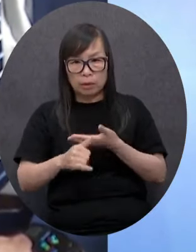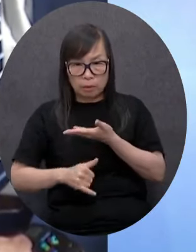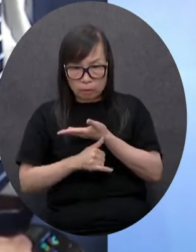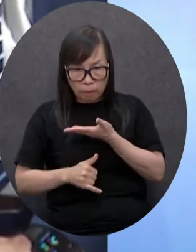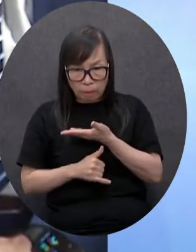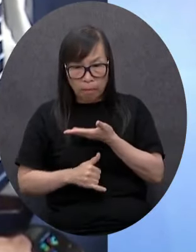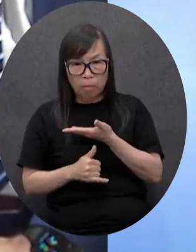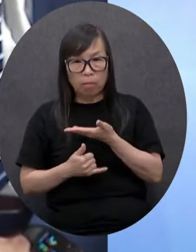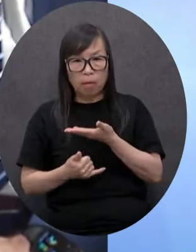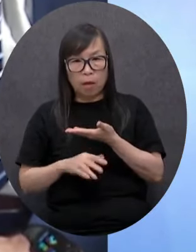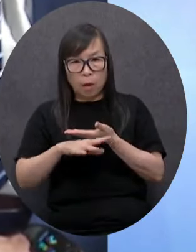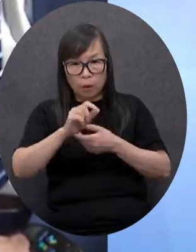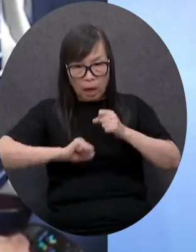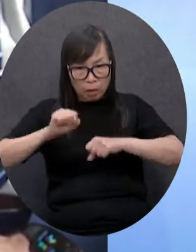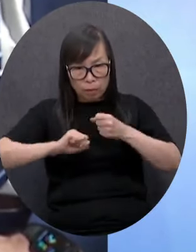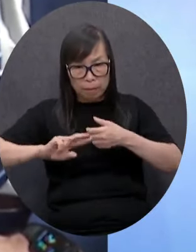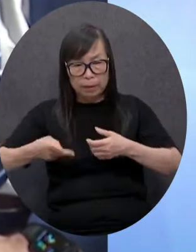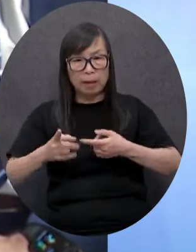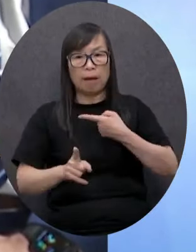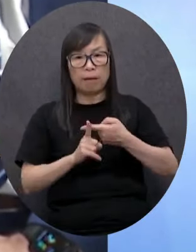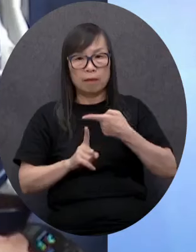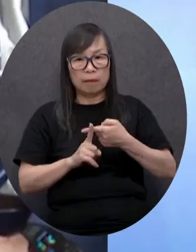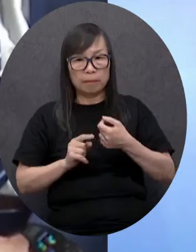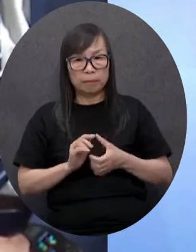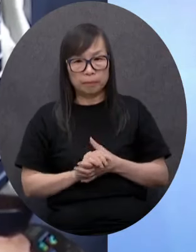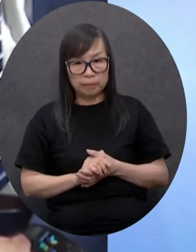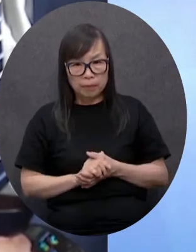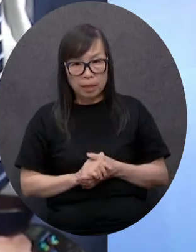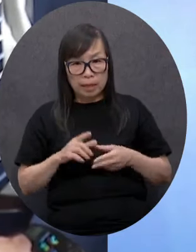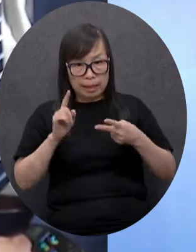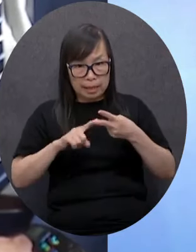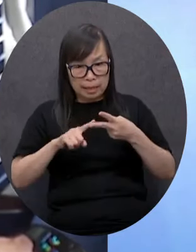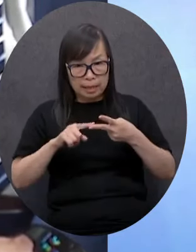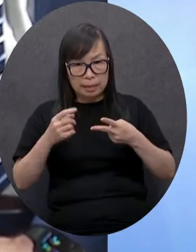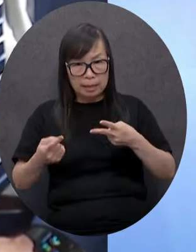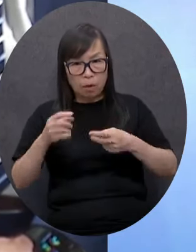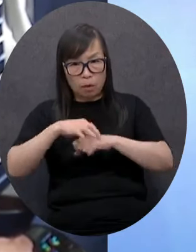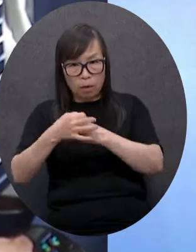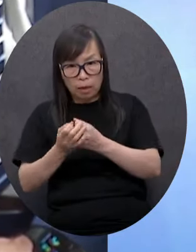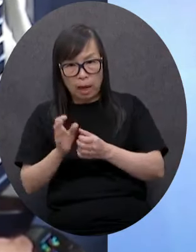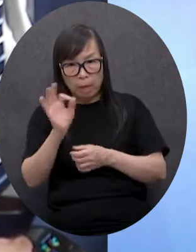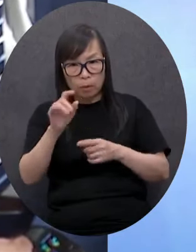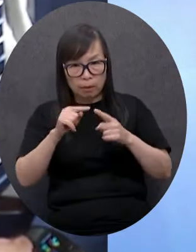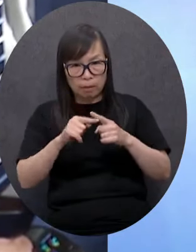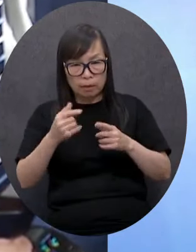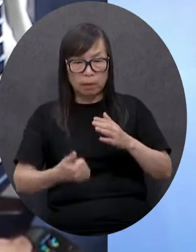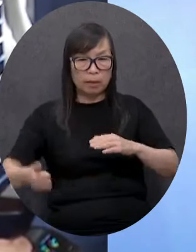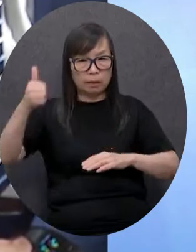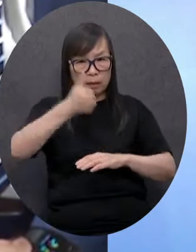and drugs that made his conduct dangerous. Second, no one in this country is above the